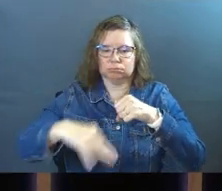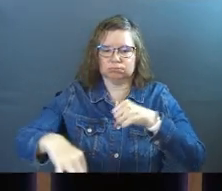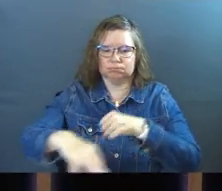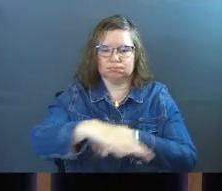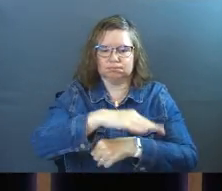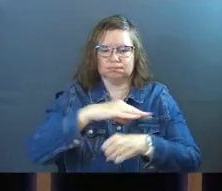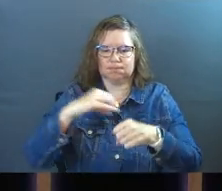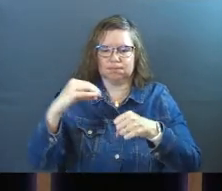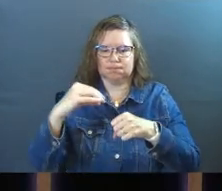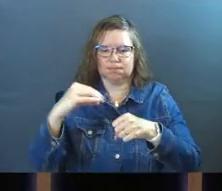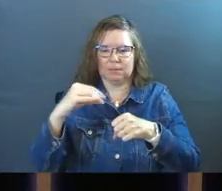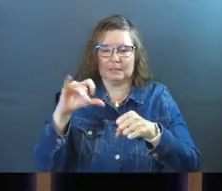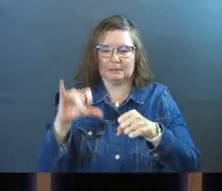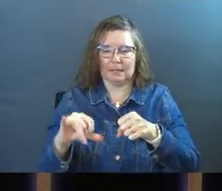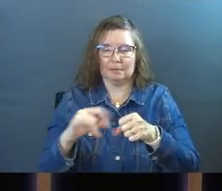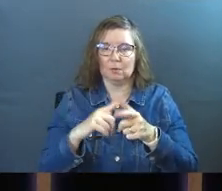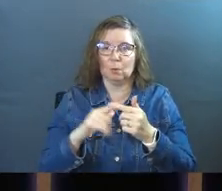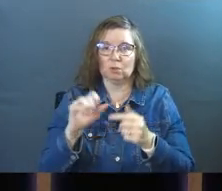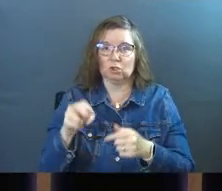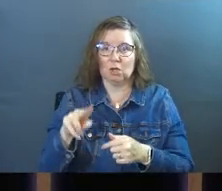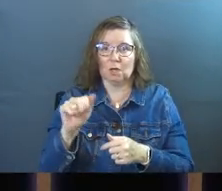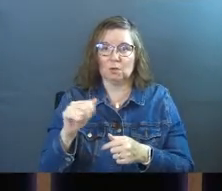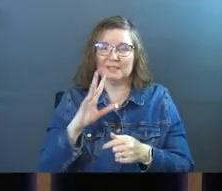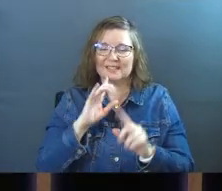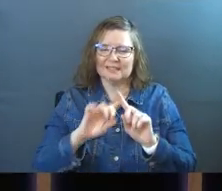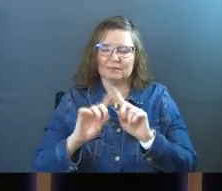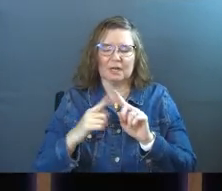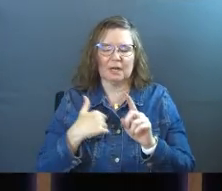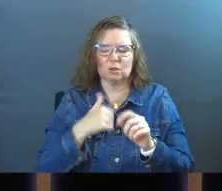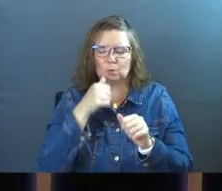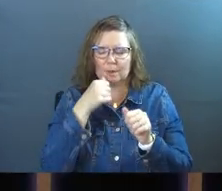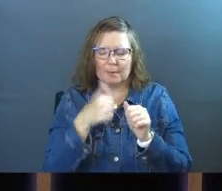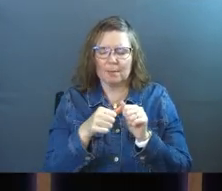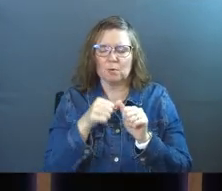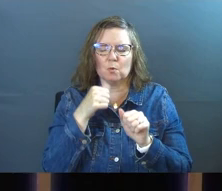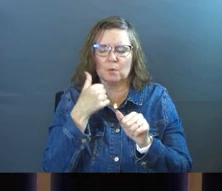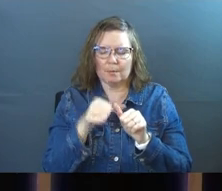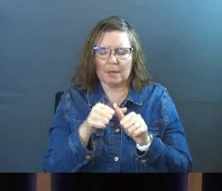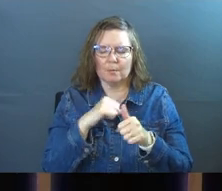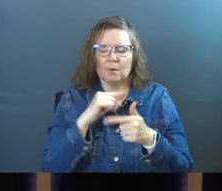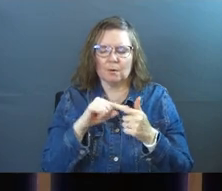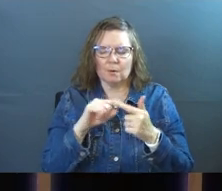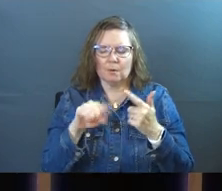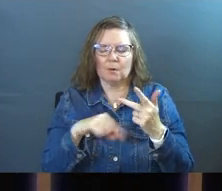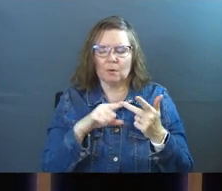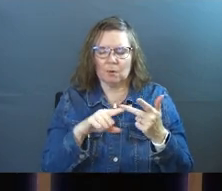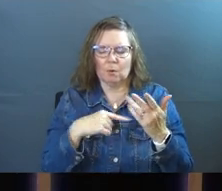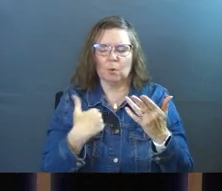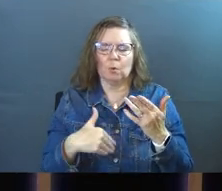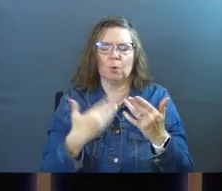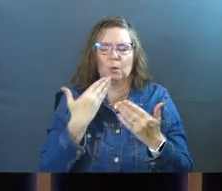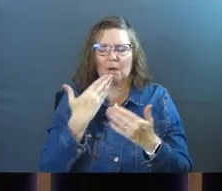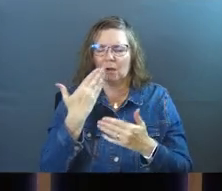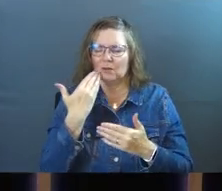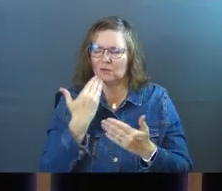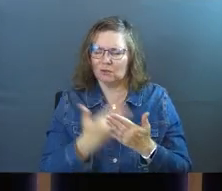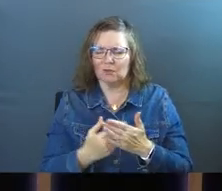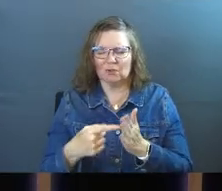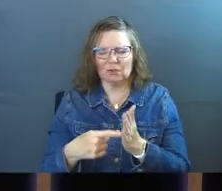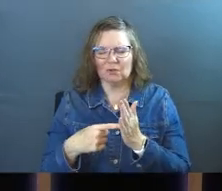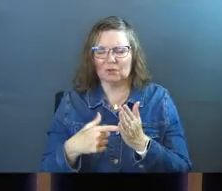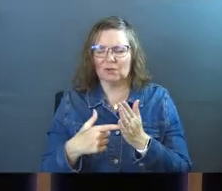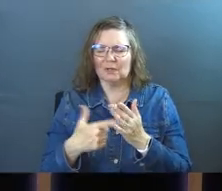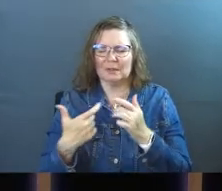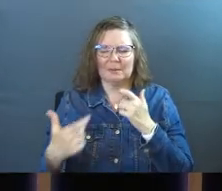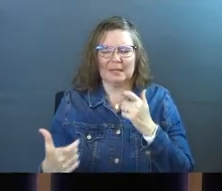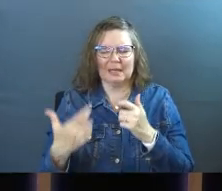all these different scenes. And what he's doing is he's building his faith and he's remembering just how big God is and how good God is, even in